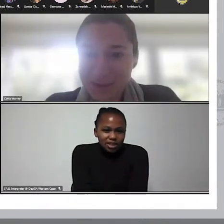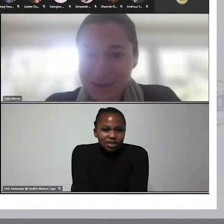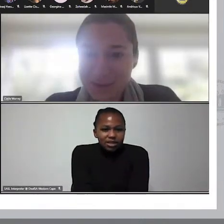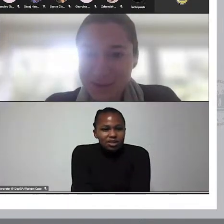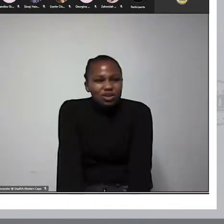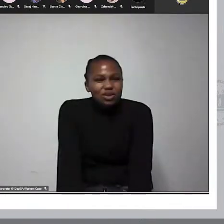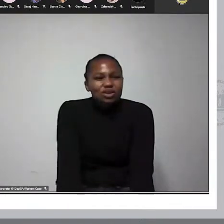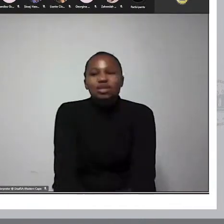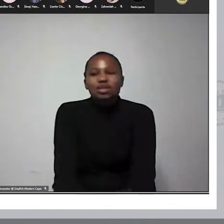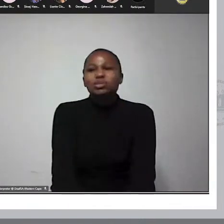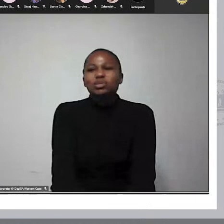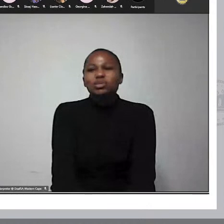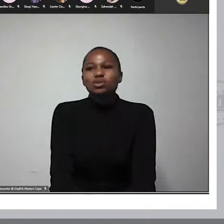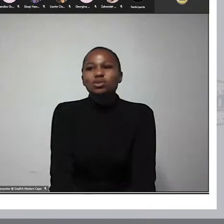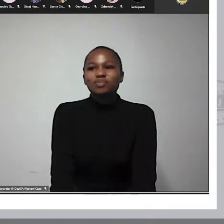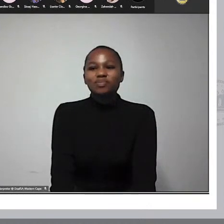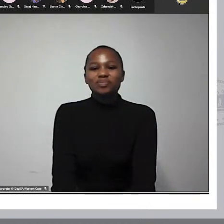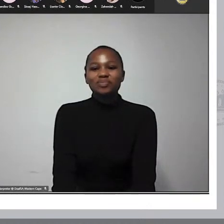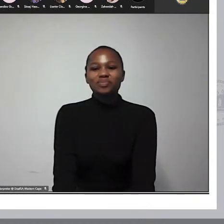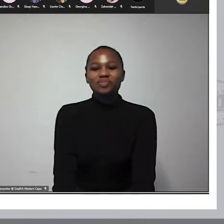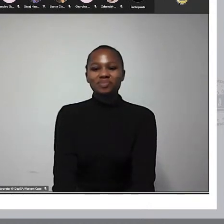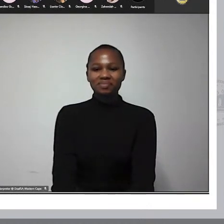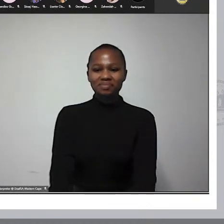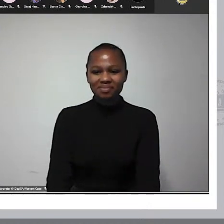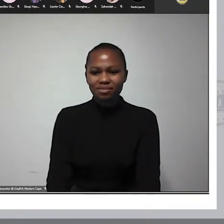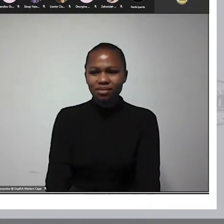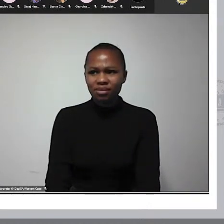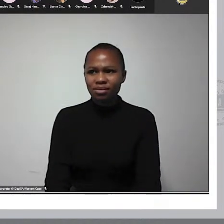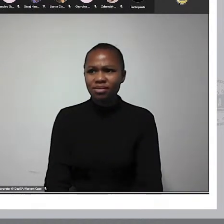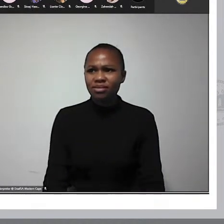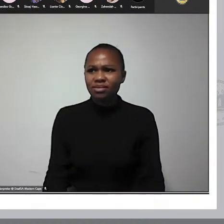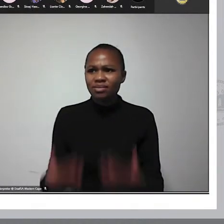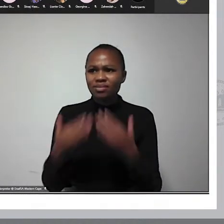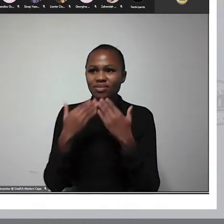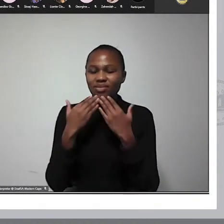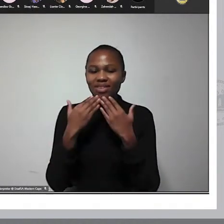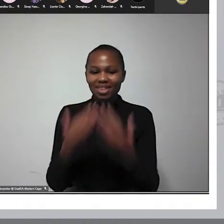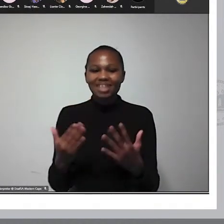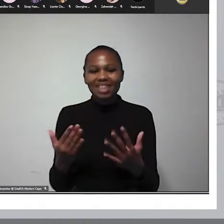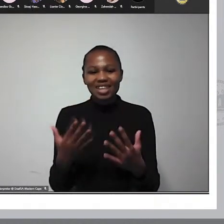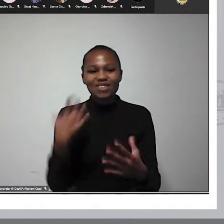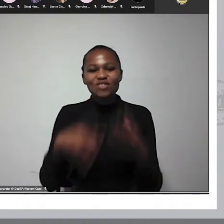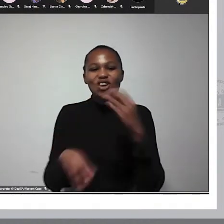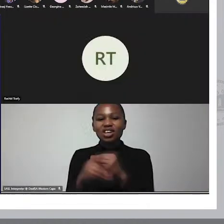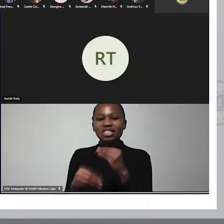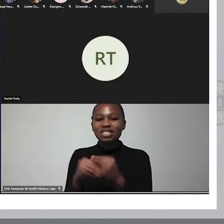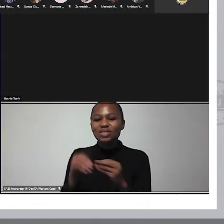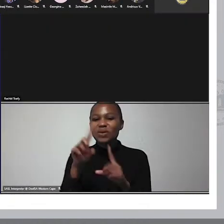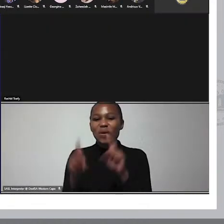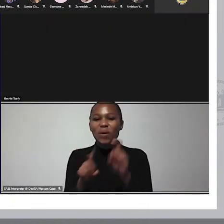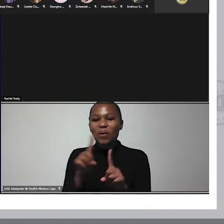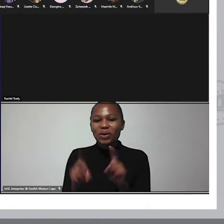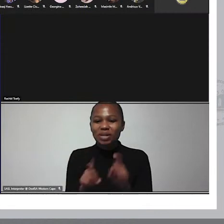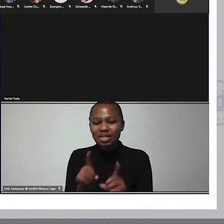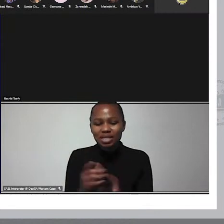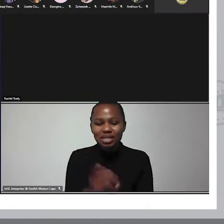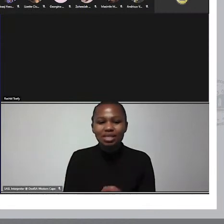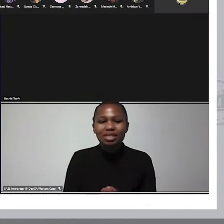Thank you very much. Members, are there any follow-up questions or any additional questions that you might have to DDAT or to